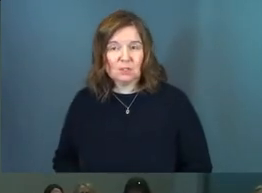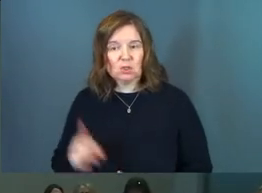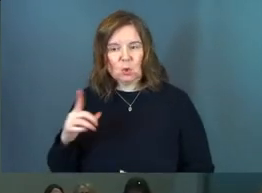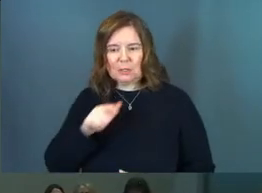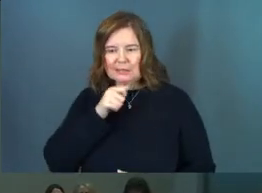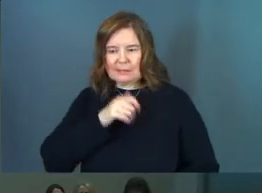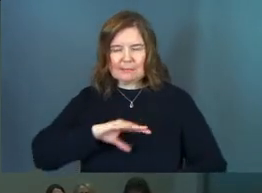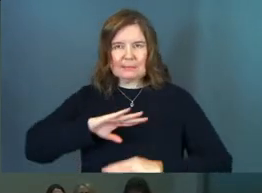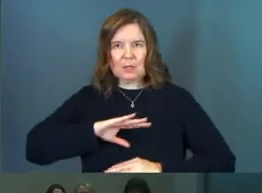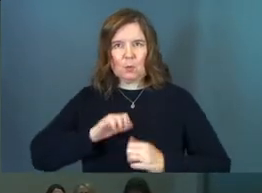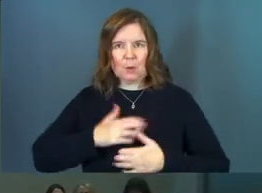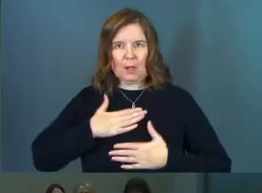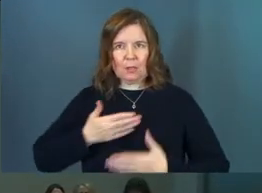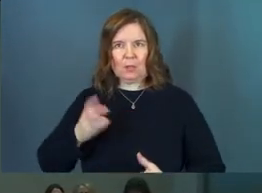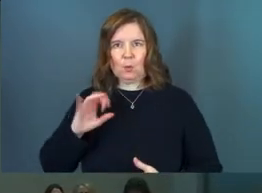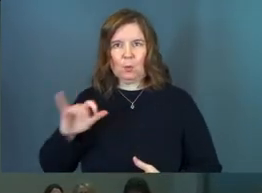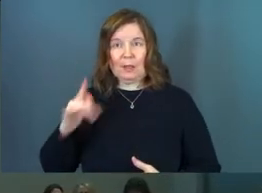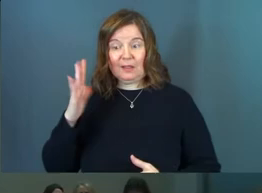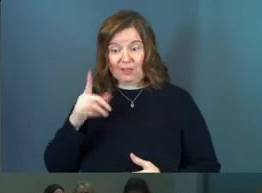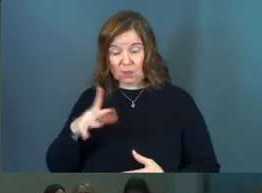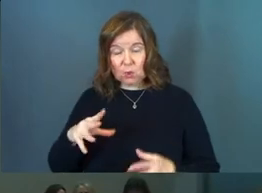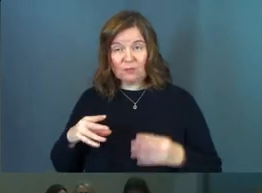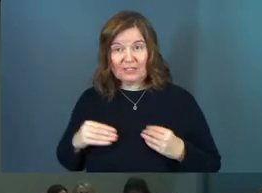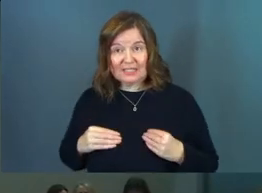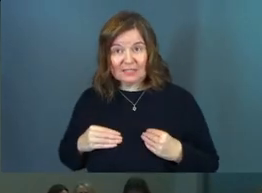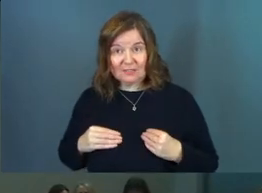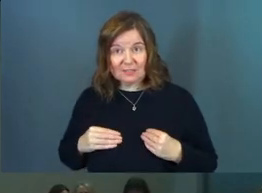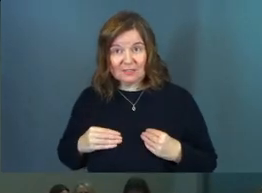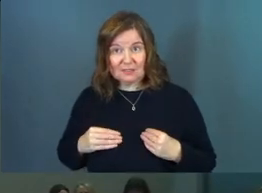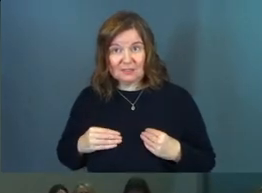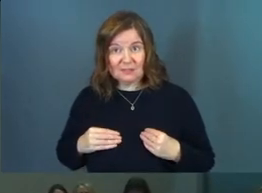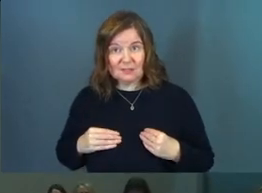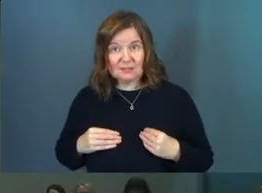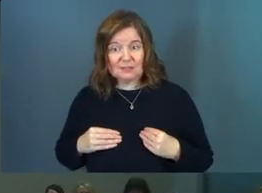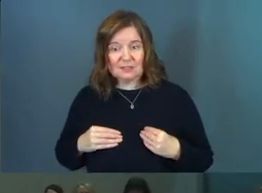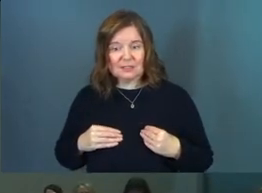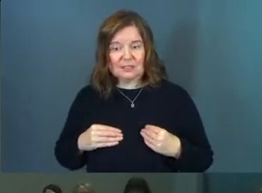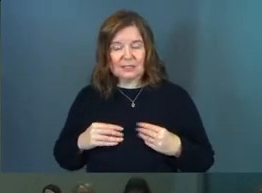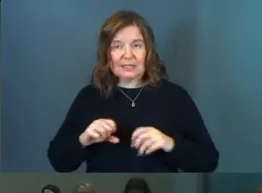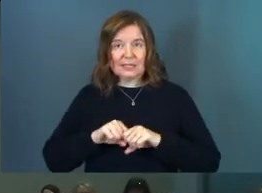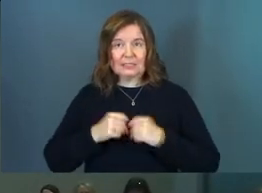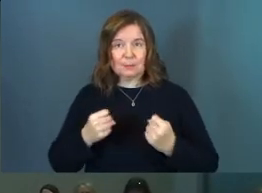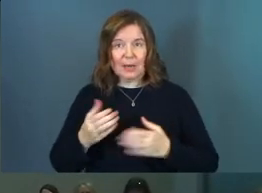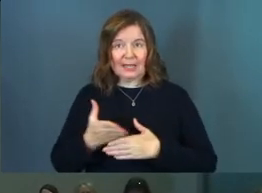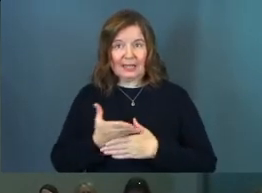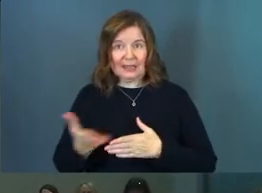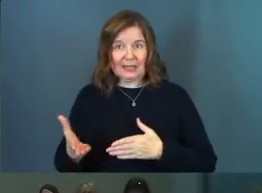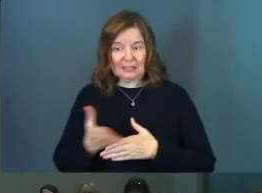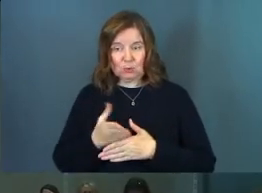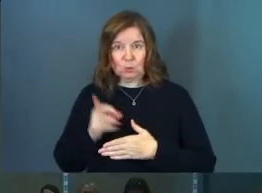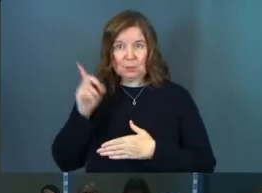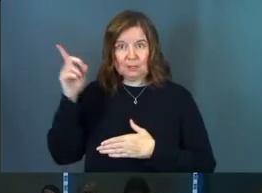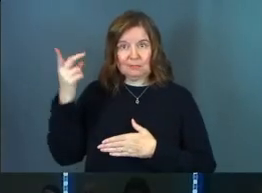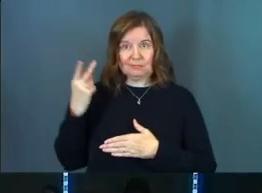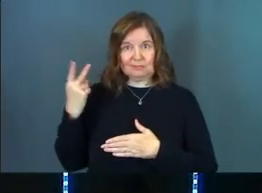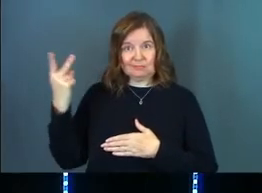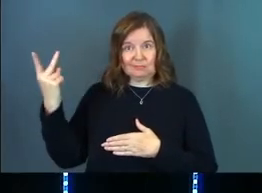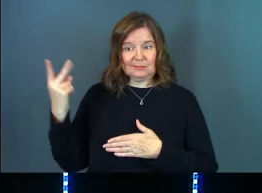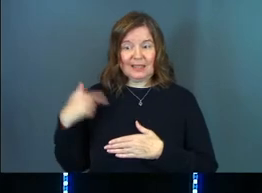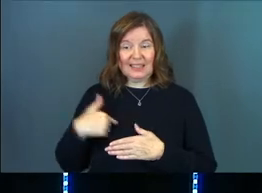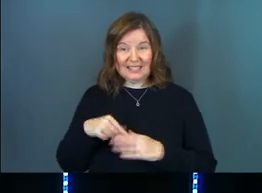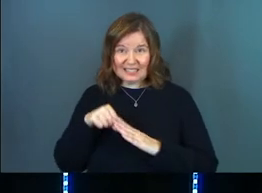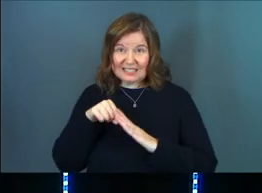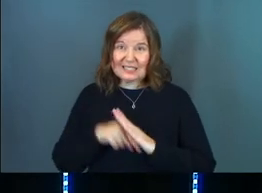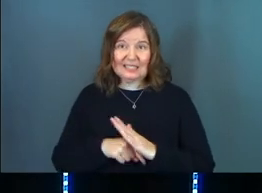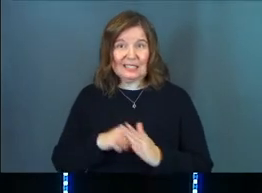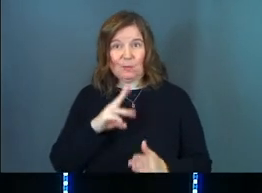Your dissatisfaction with the will of God that you've received, it's breaking things between him and you. This